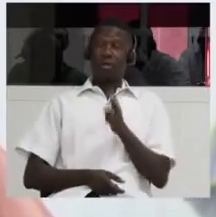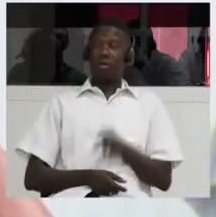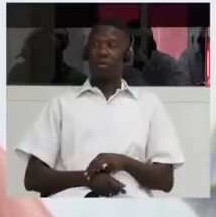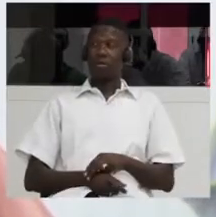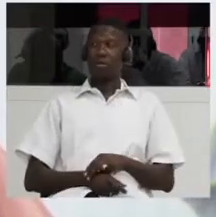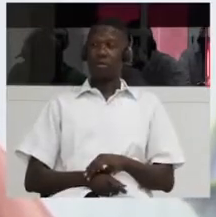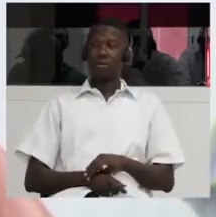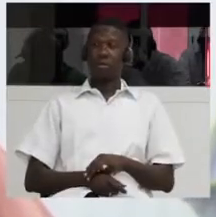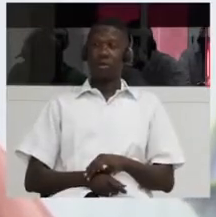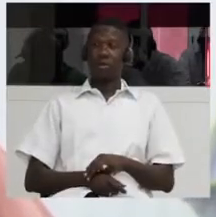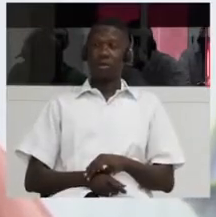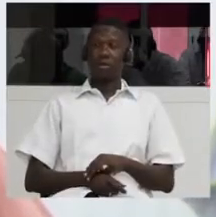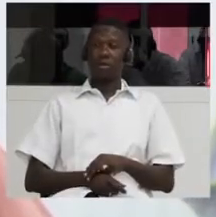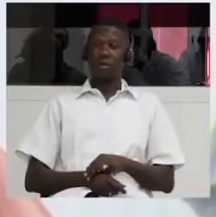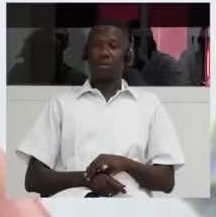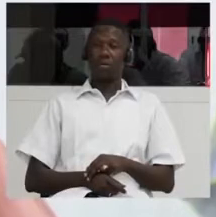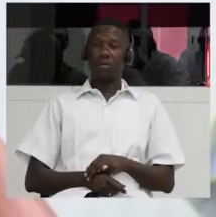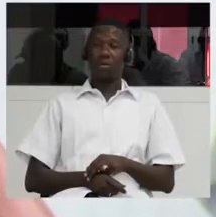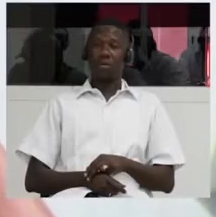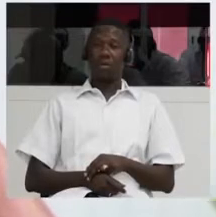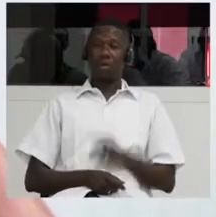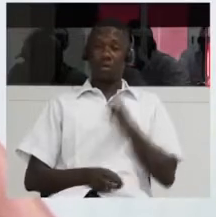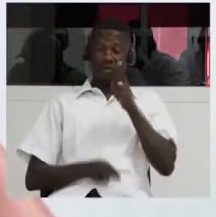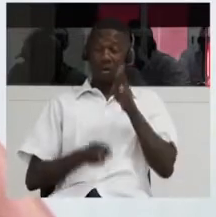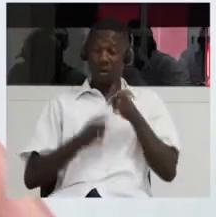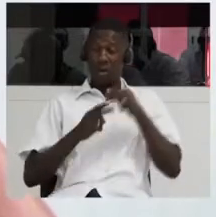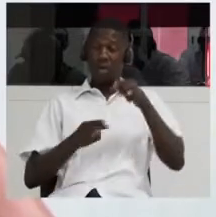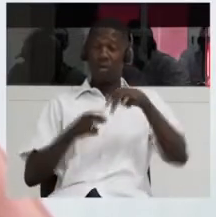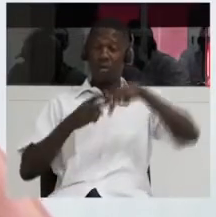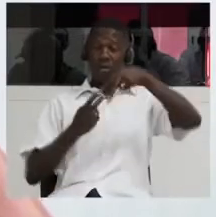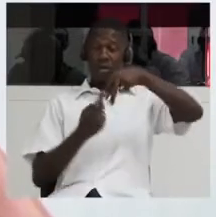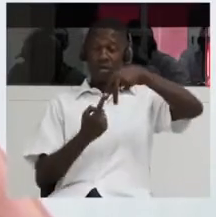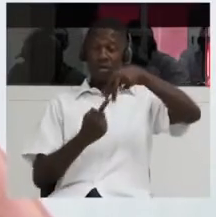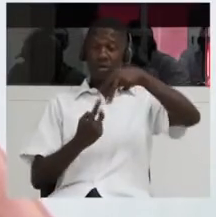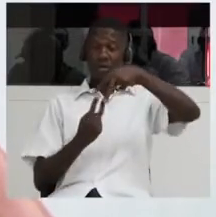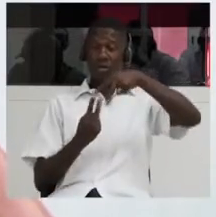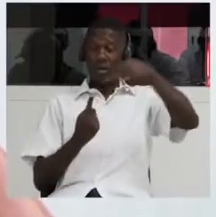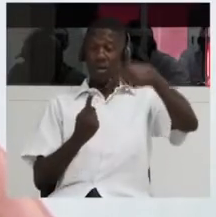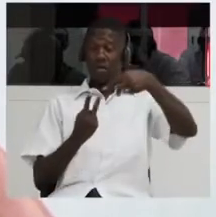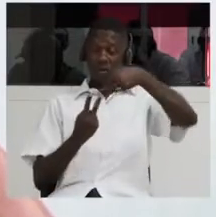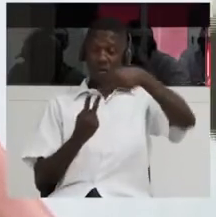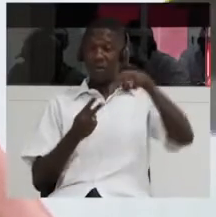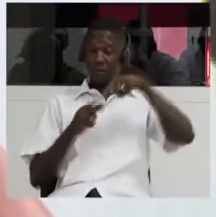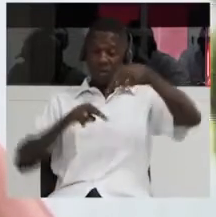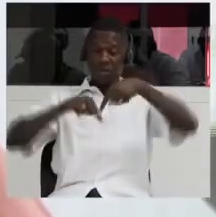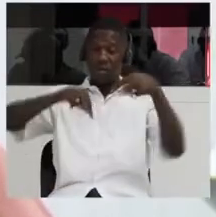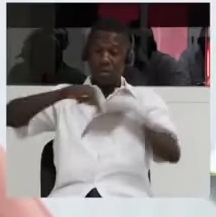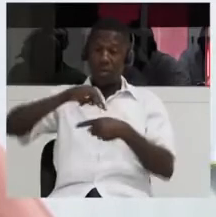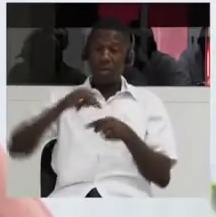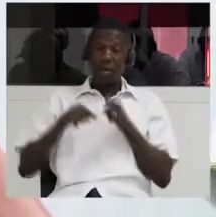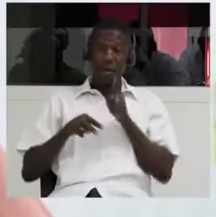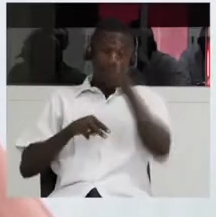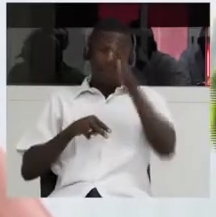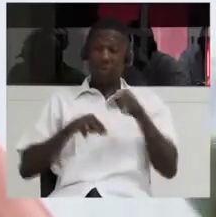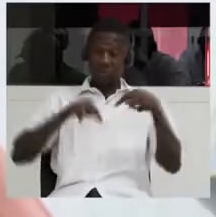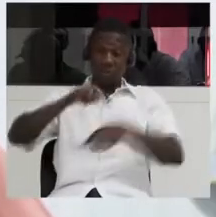between the legs of Sheriff Gomez. When Sheriff bent down, he saw the dust. We used to have a saying,